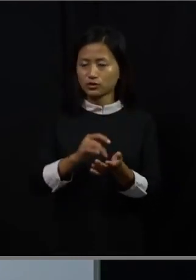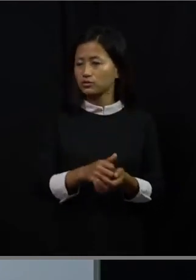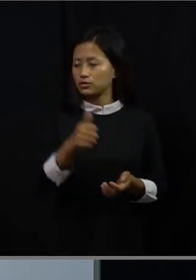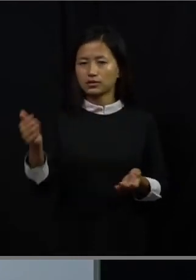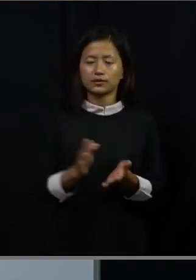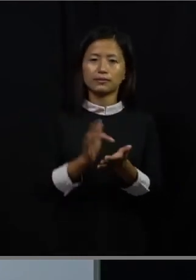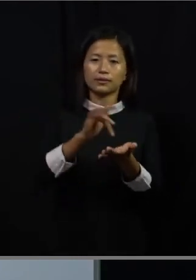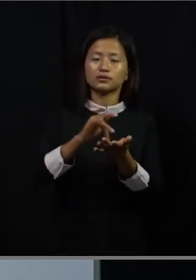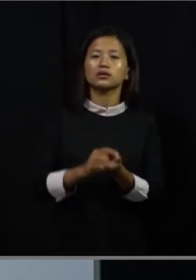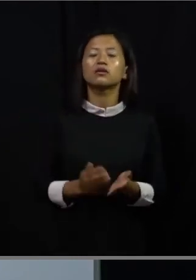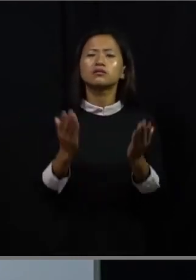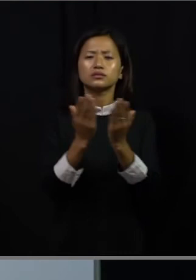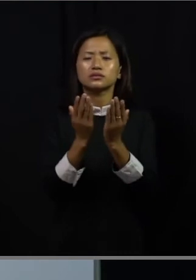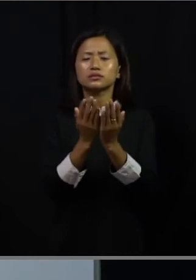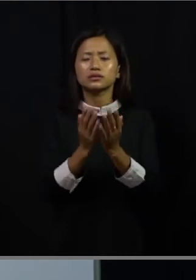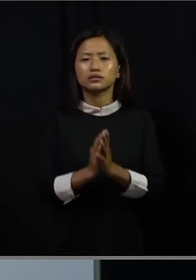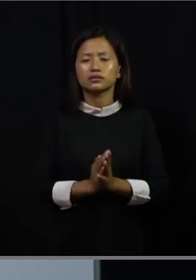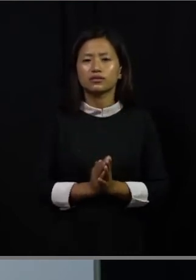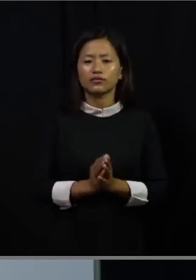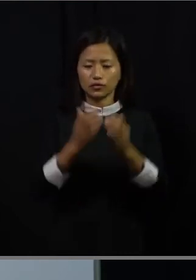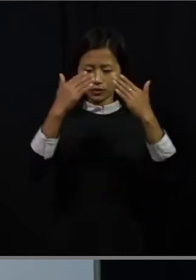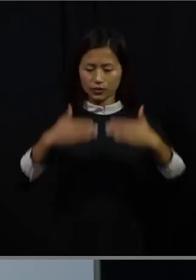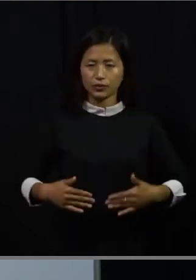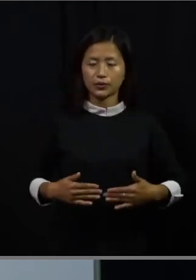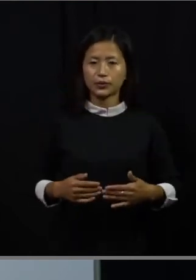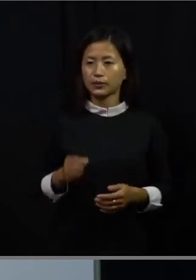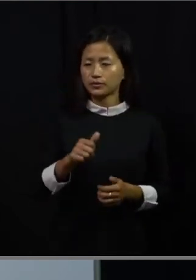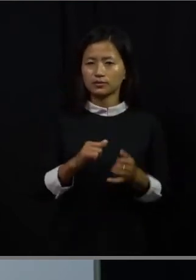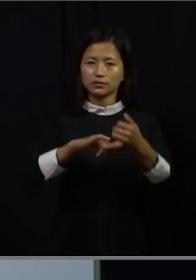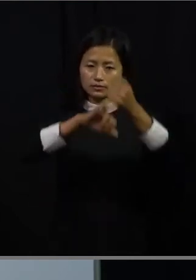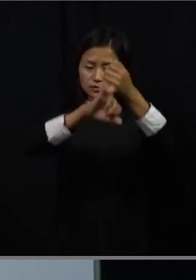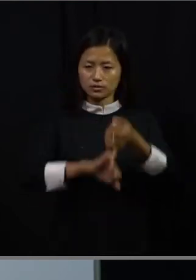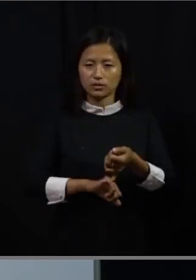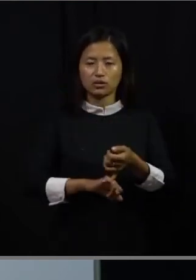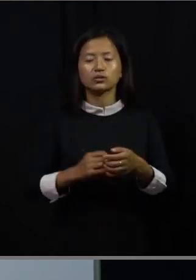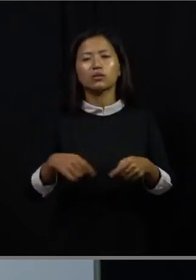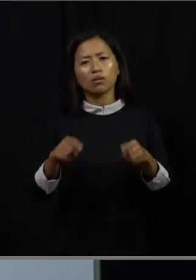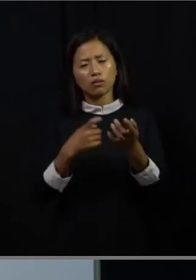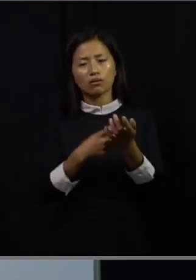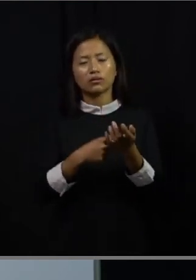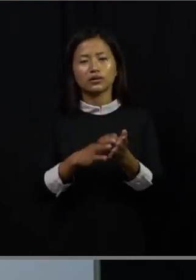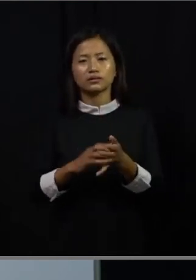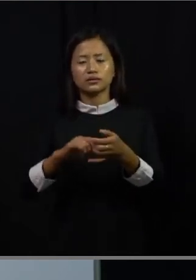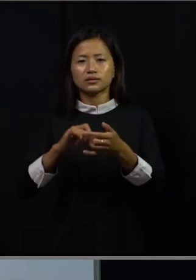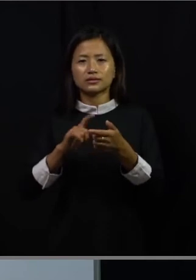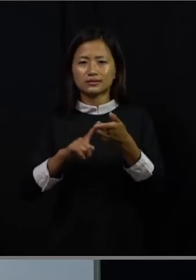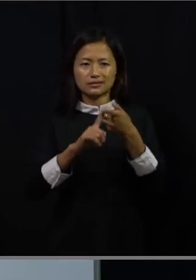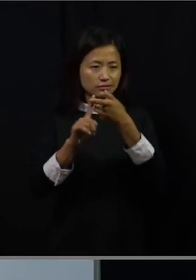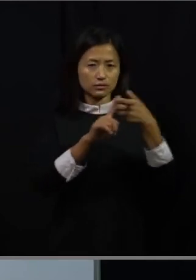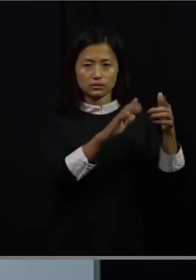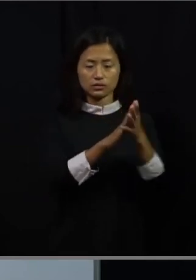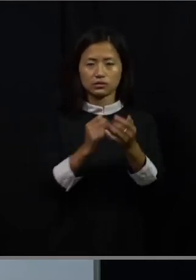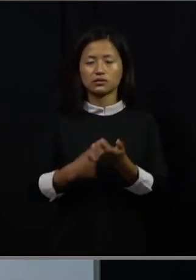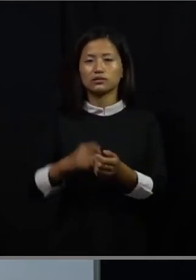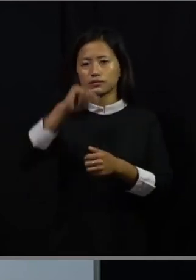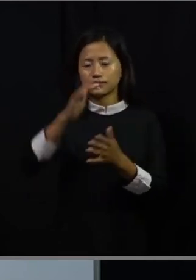the study of what is the structure of the human beings in the South India and the northeastern Indias, it may vary from one to the